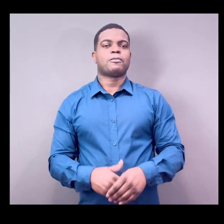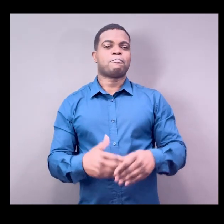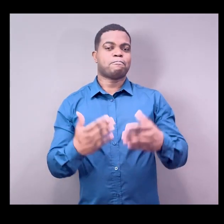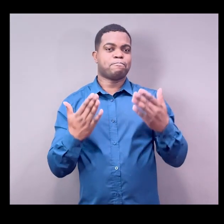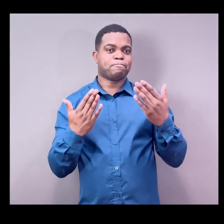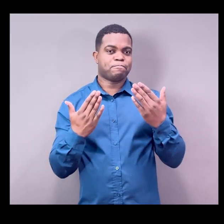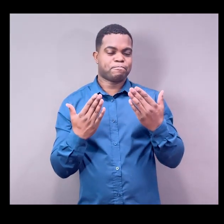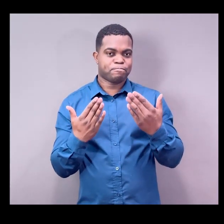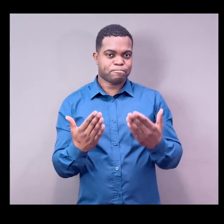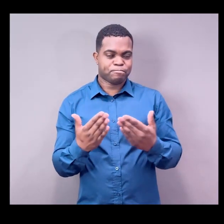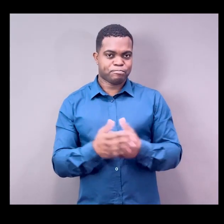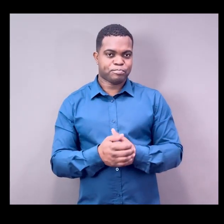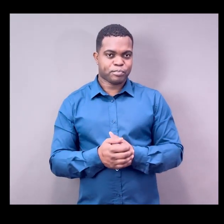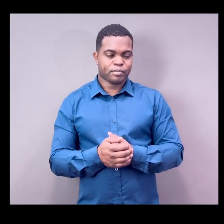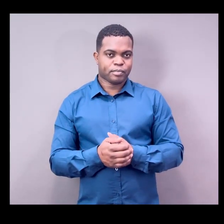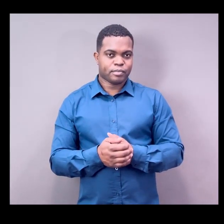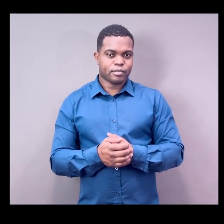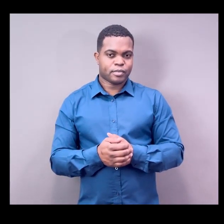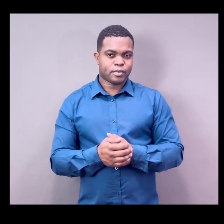about um